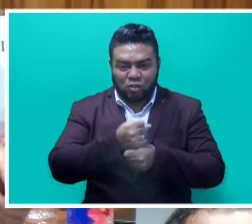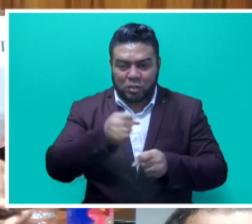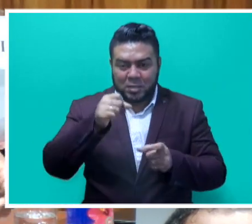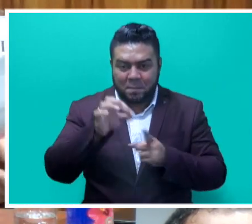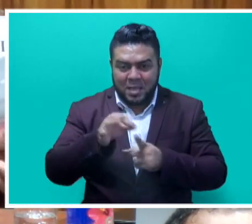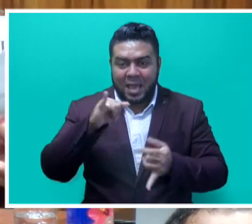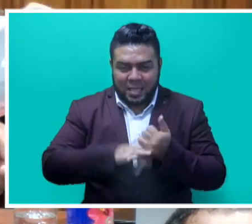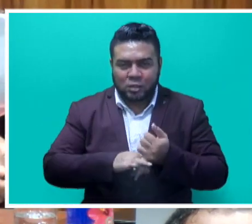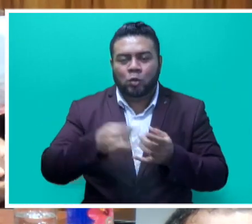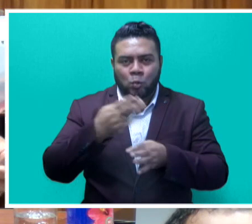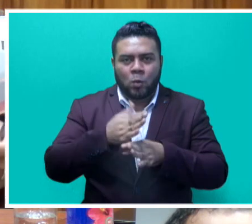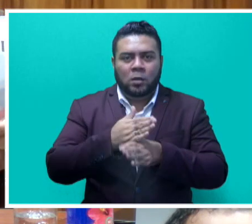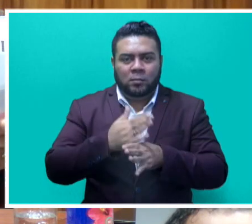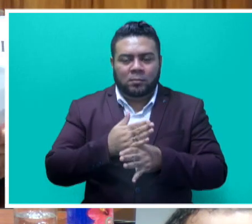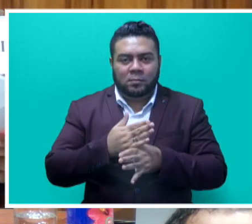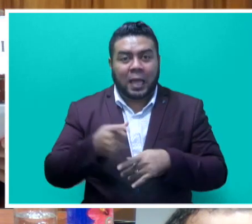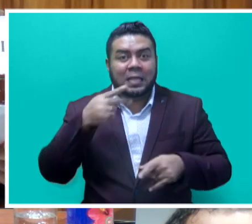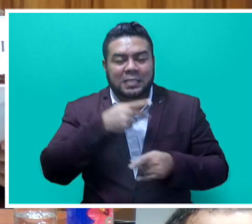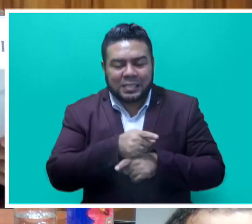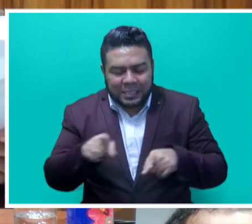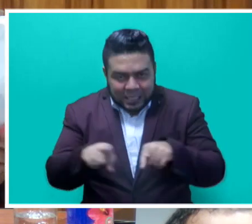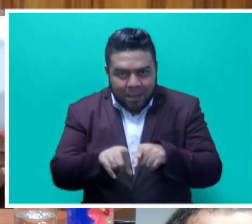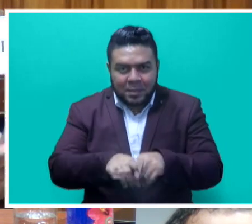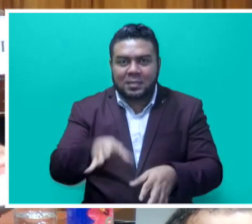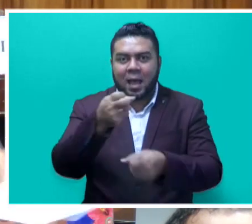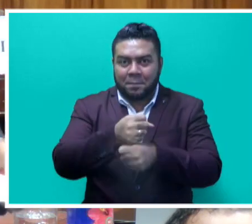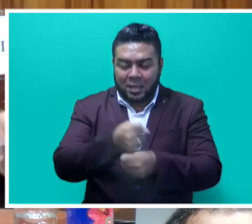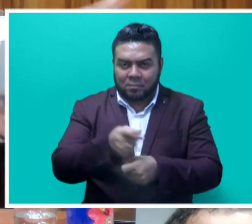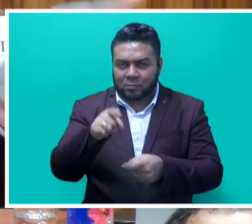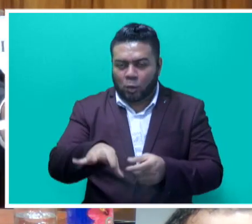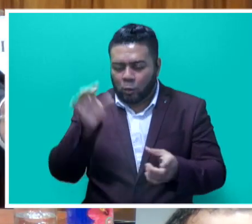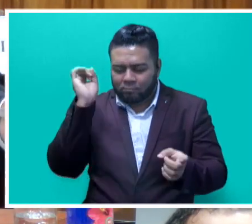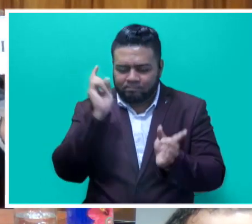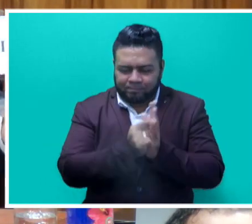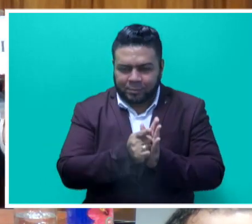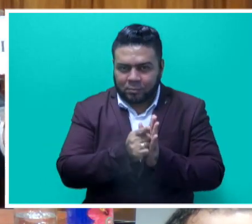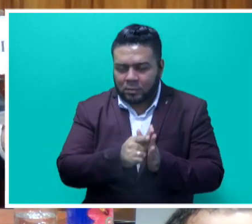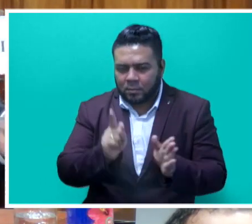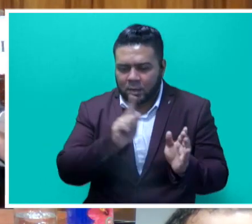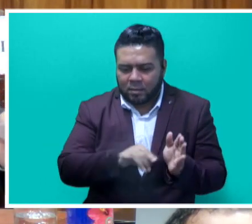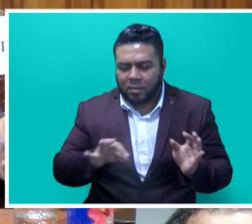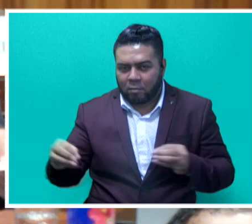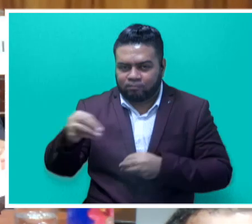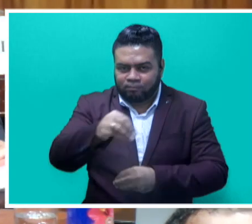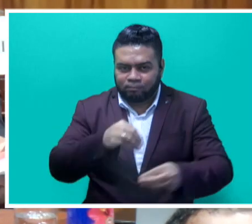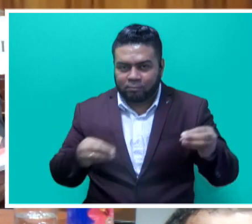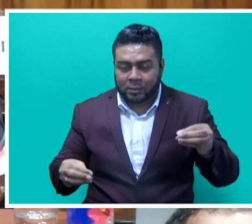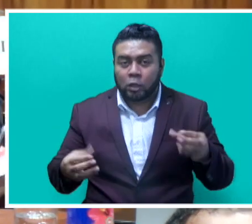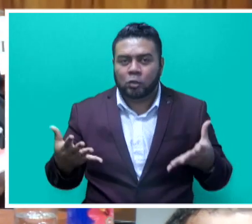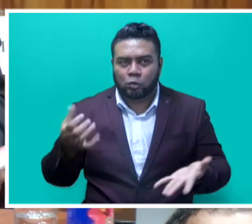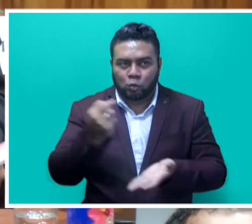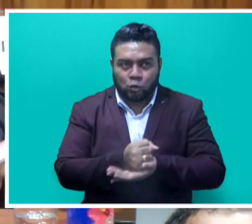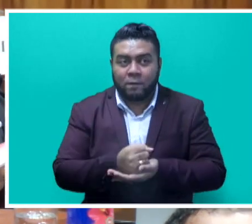As such, the upgrade of the datum will determine the accuracy of that application and ensure,